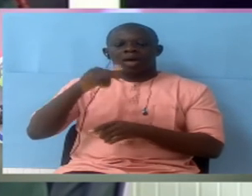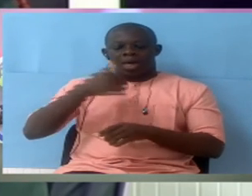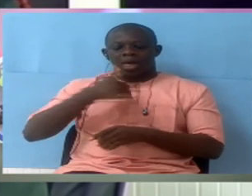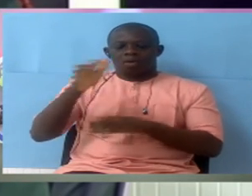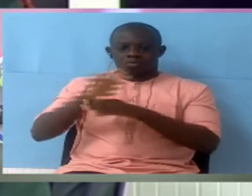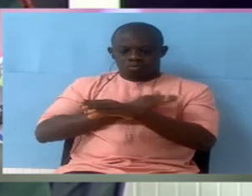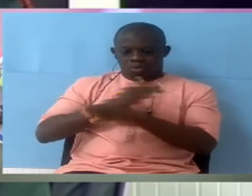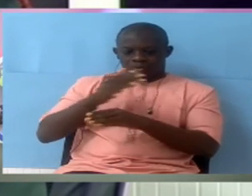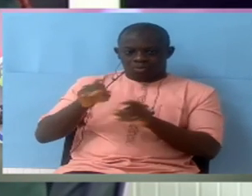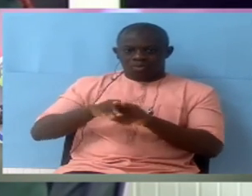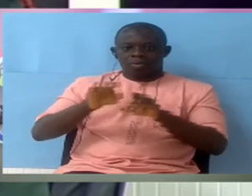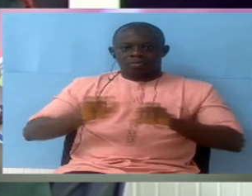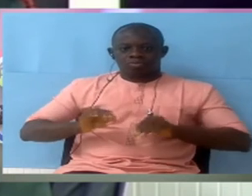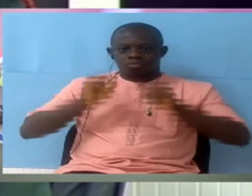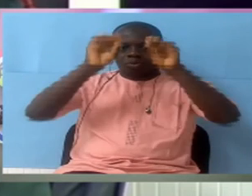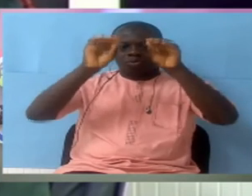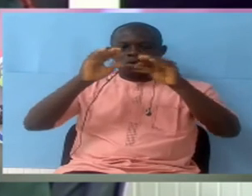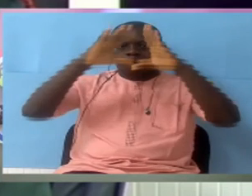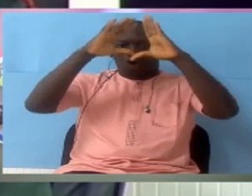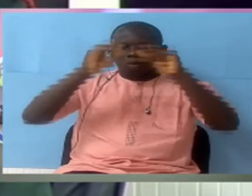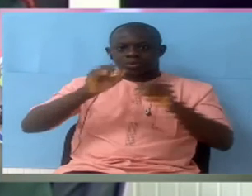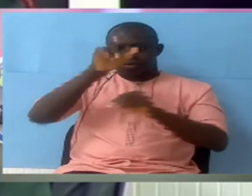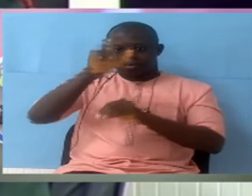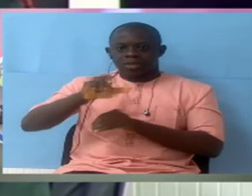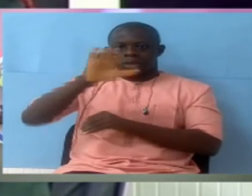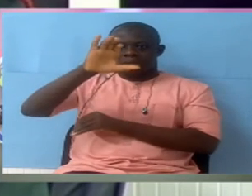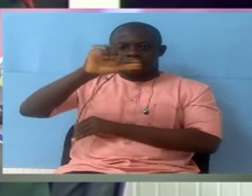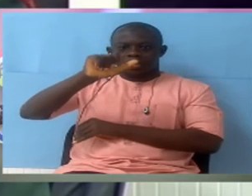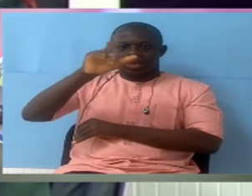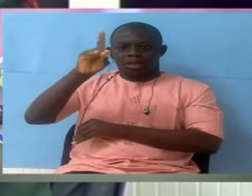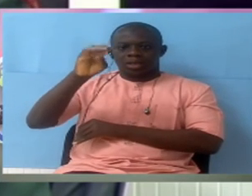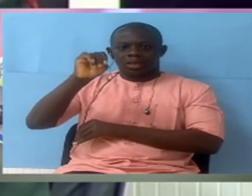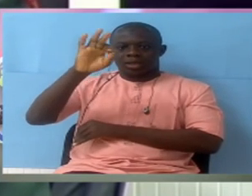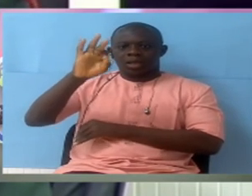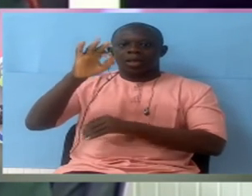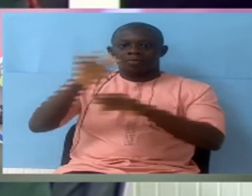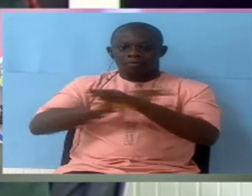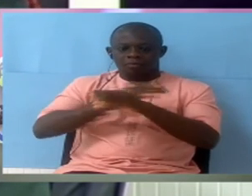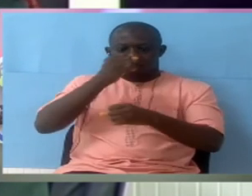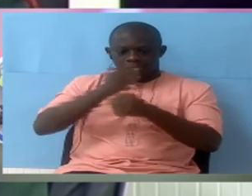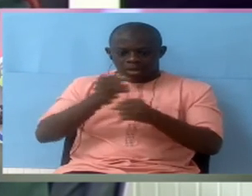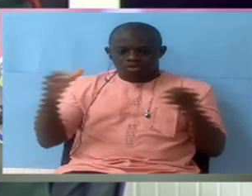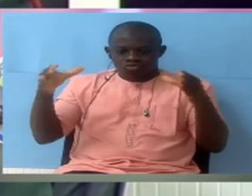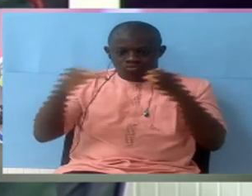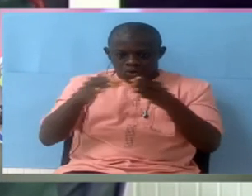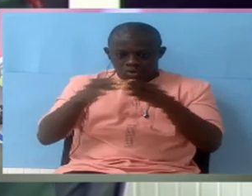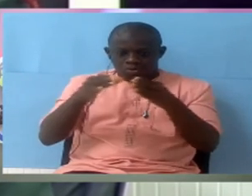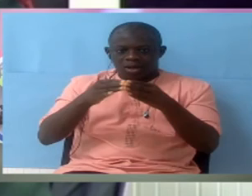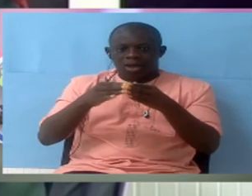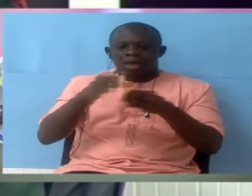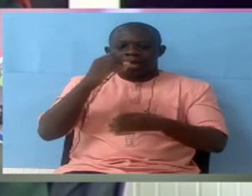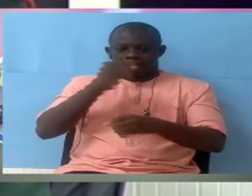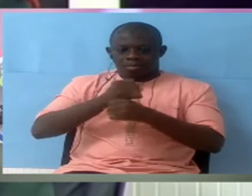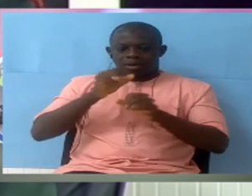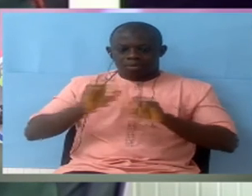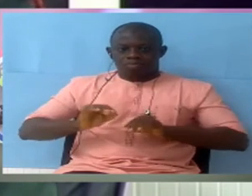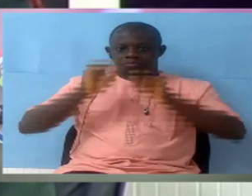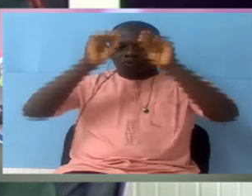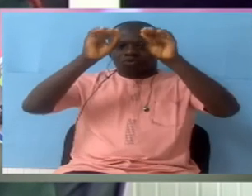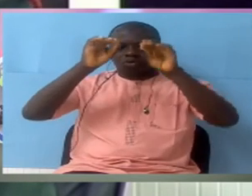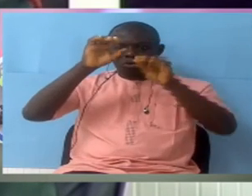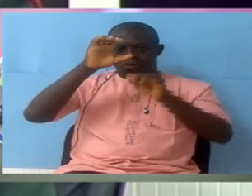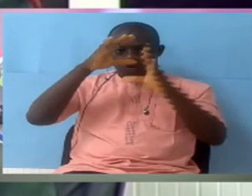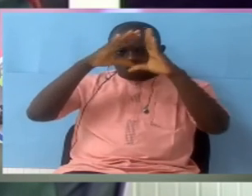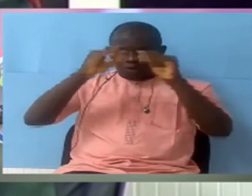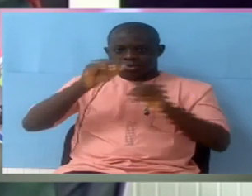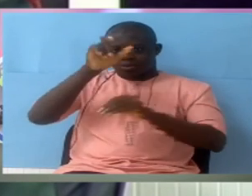promoted to officer cadet before the amalgamation. Ñu ngi yok suma mahama ma nek officer cadet bala ñoo